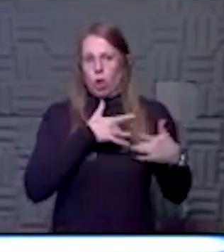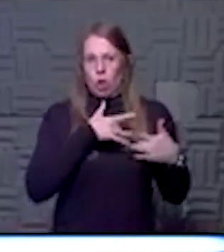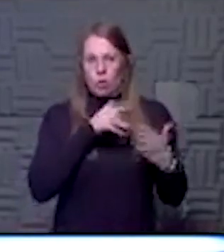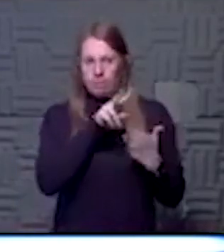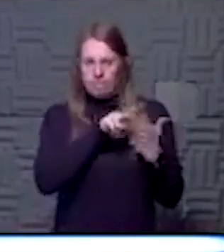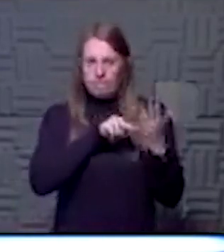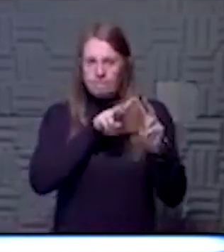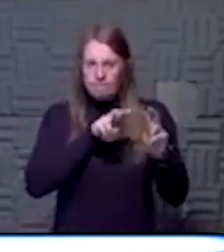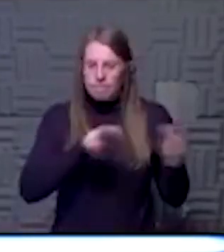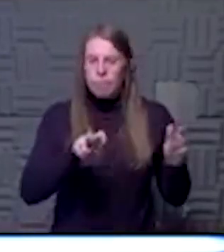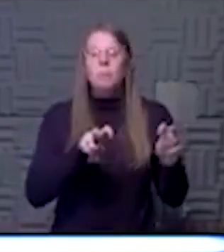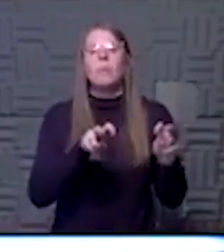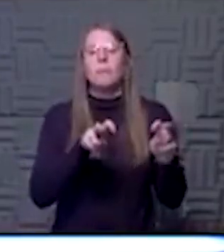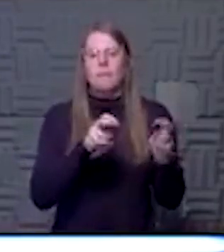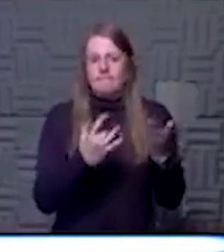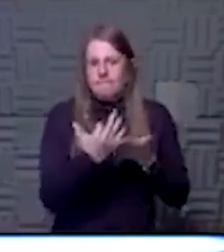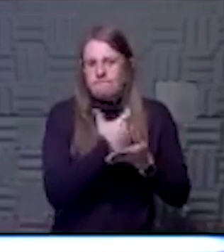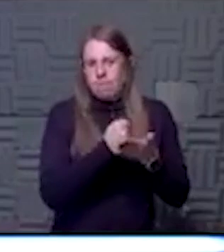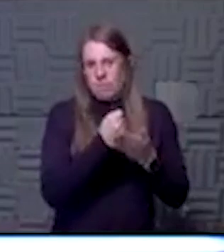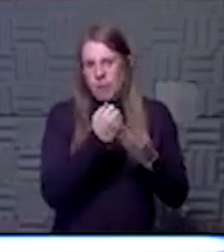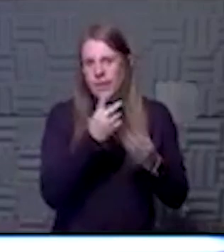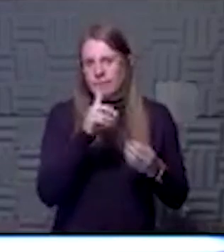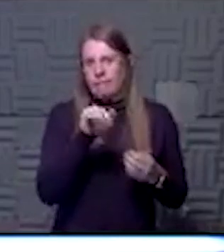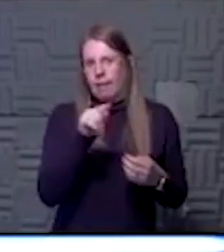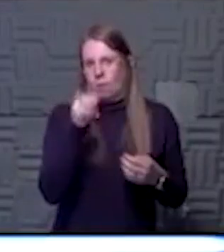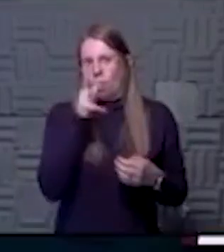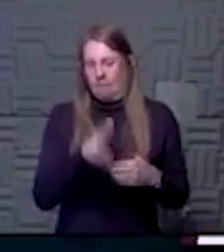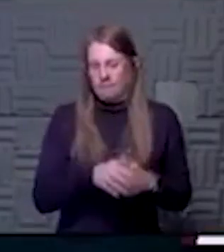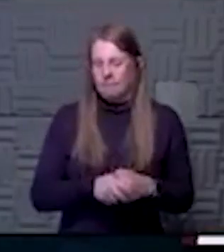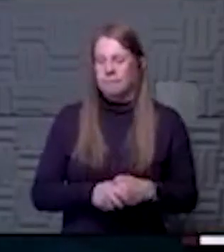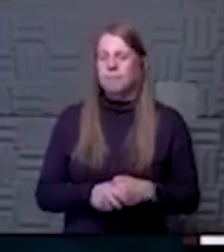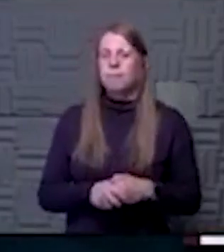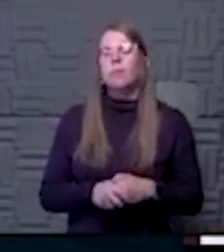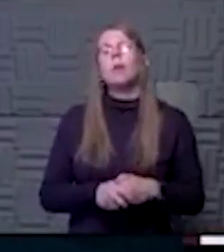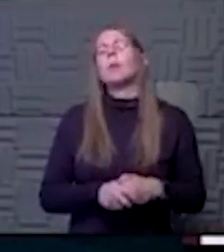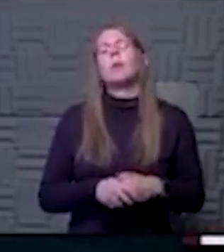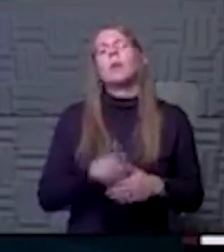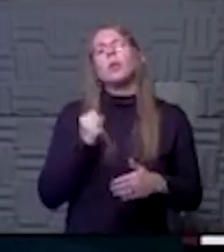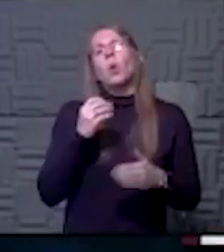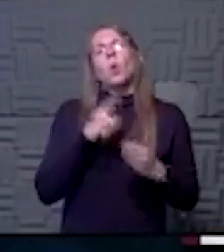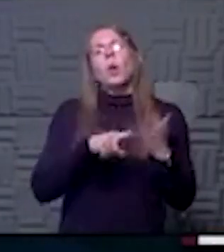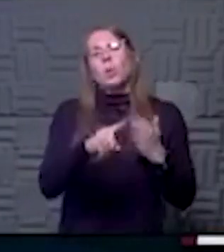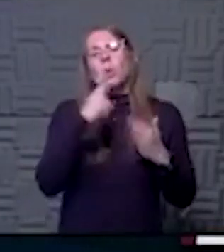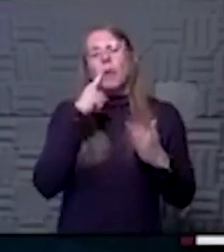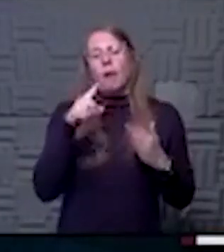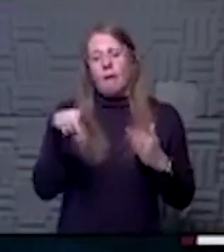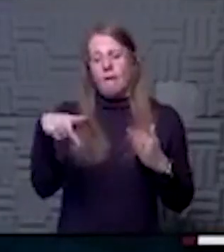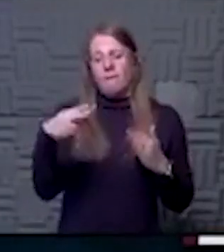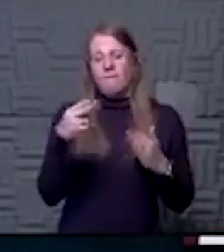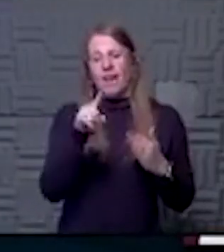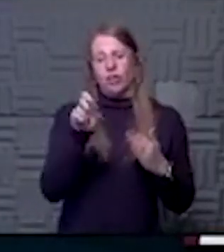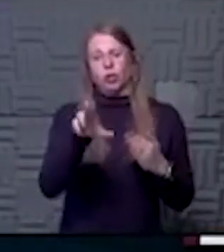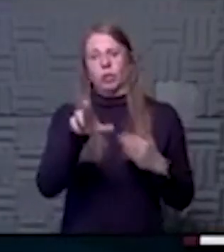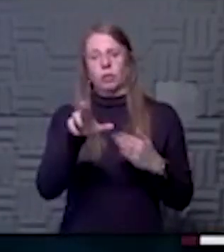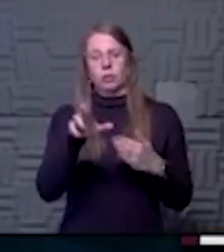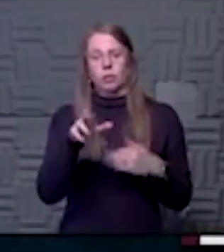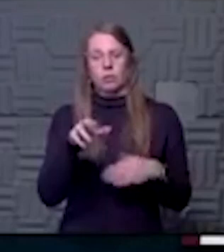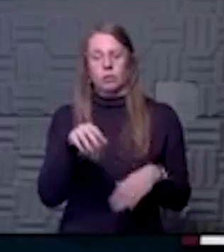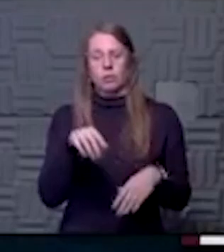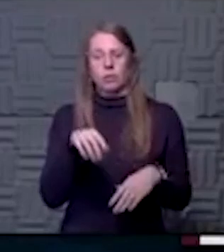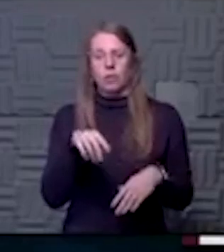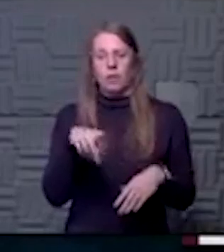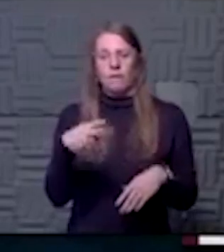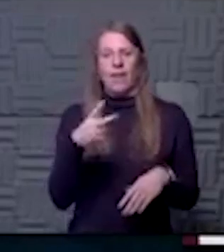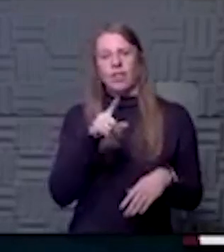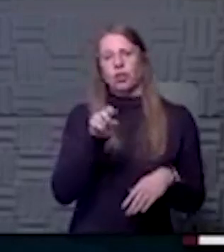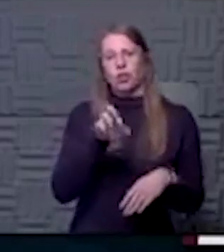being expressed through bears and things of that nature. So what do you think if they have Pfizer? Moderna's not ready yet, but the